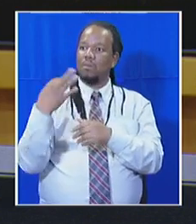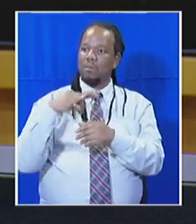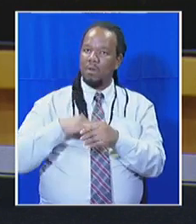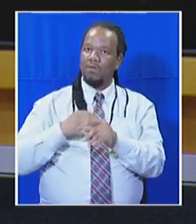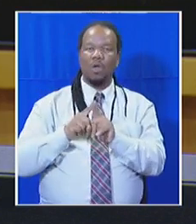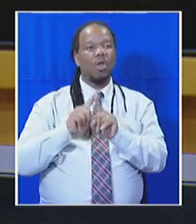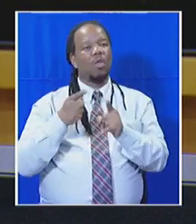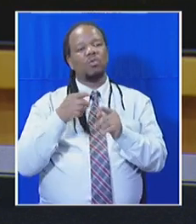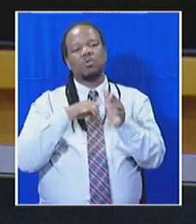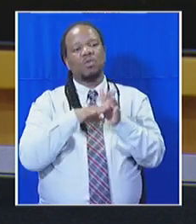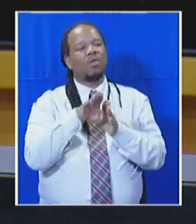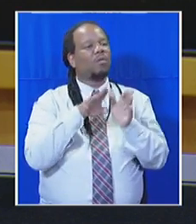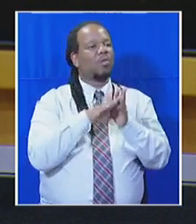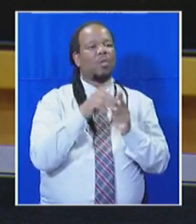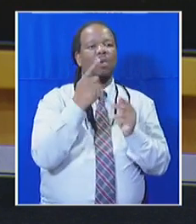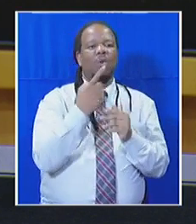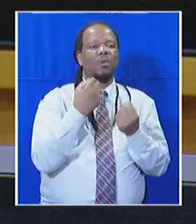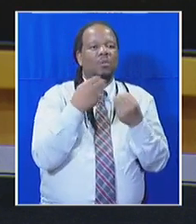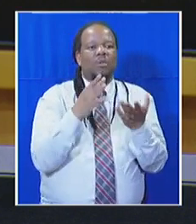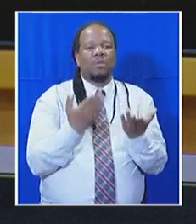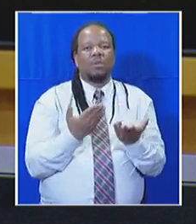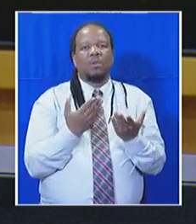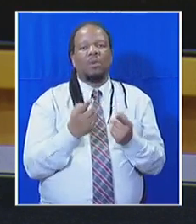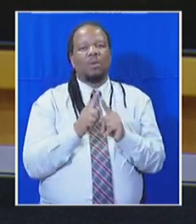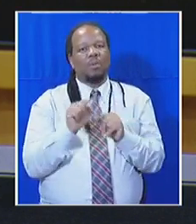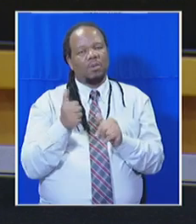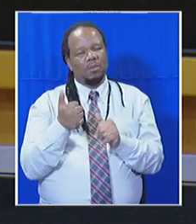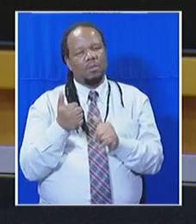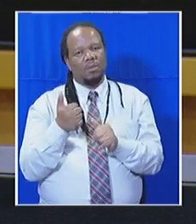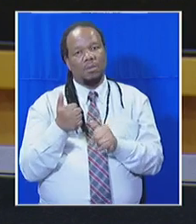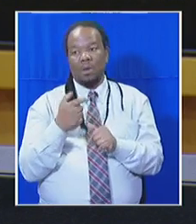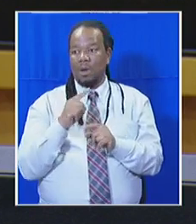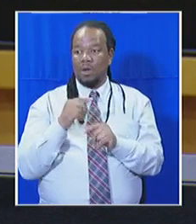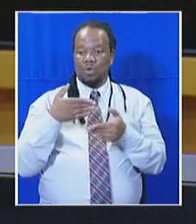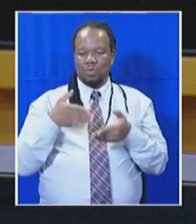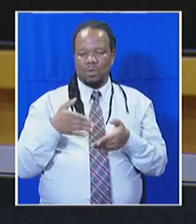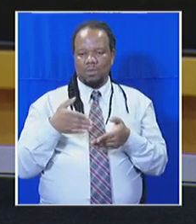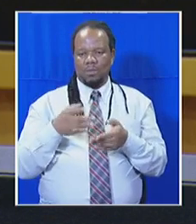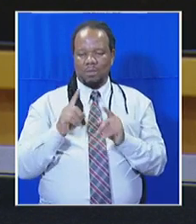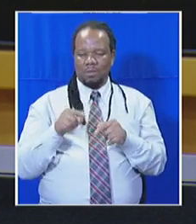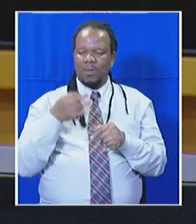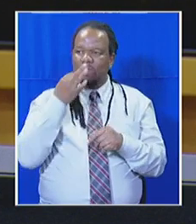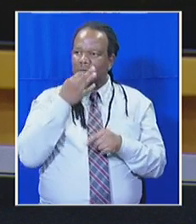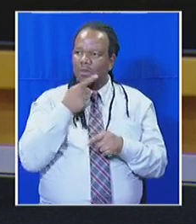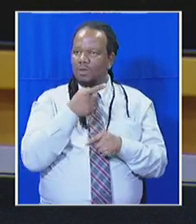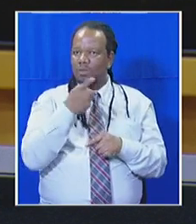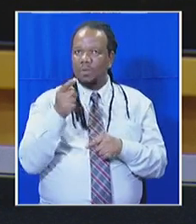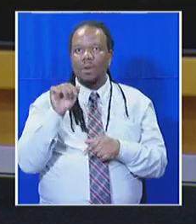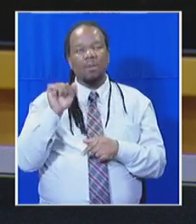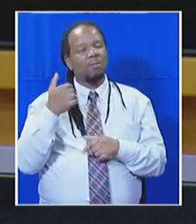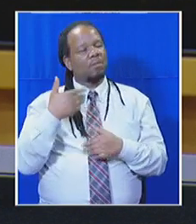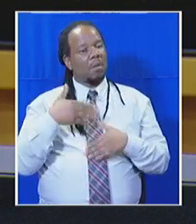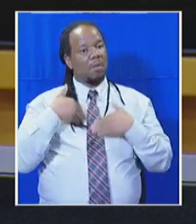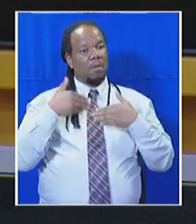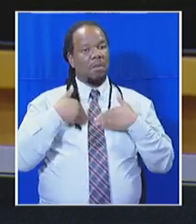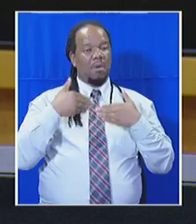the sake of it and so on. So I wouldn't say to you today that I'm over the moon